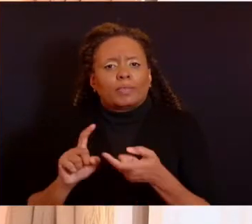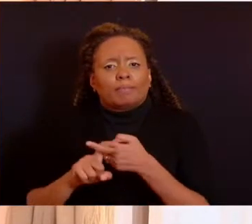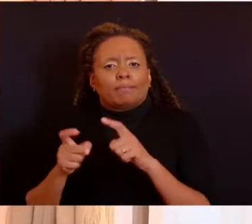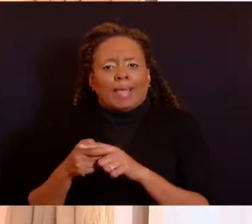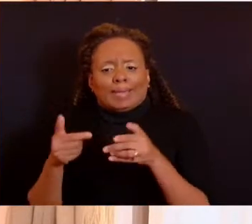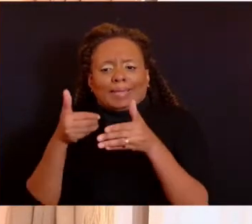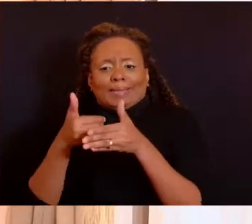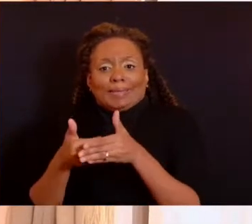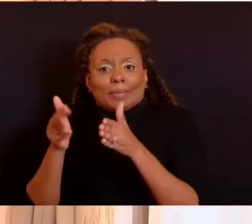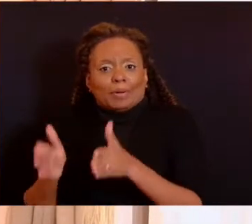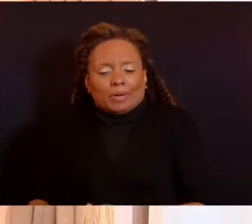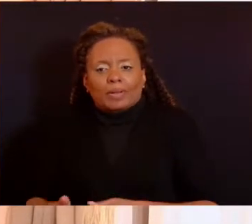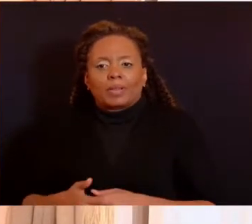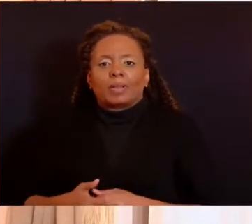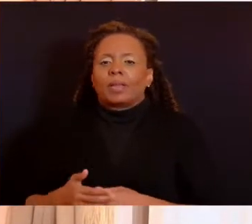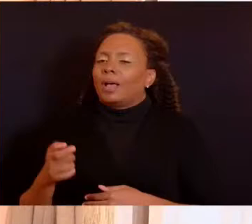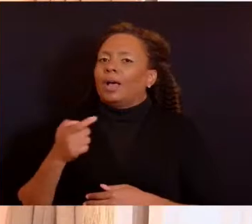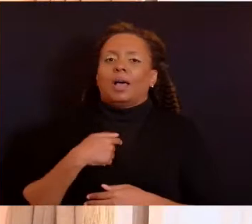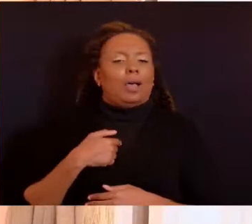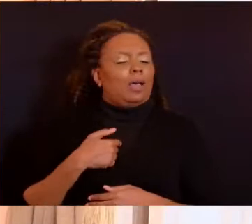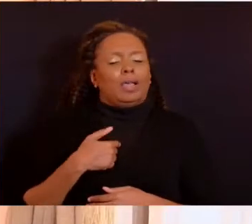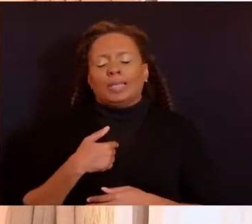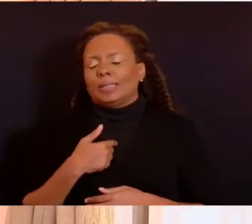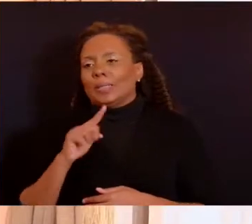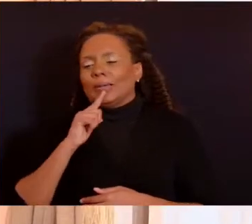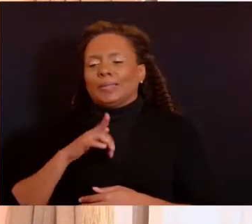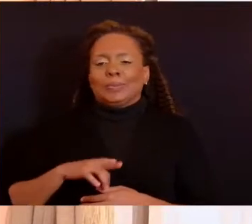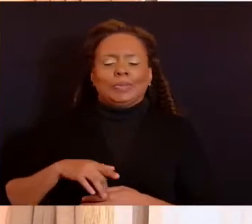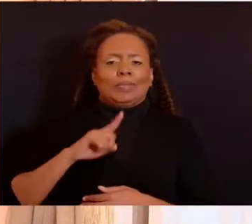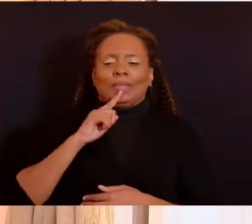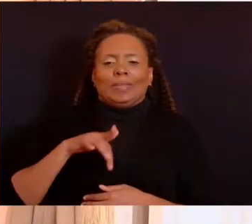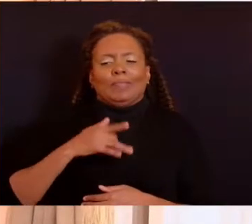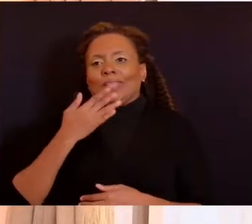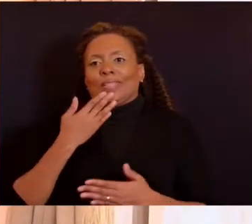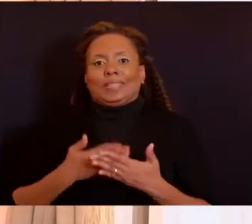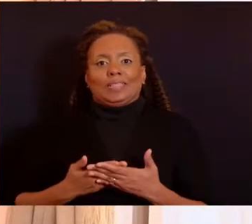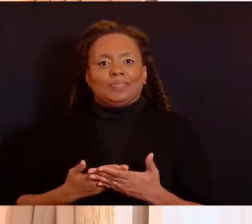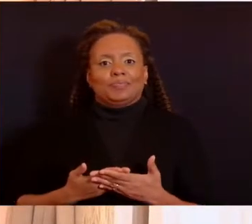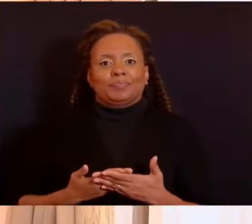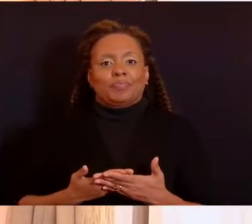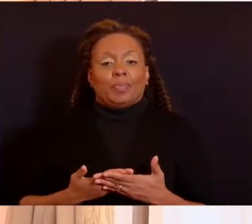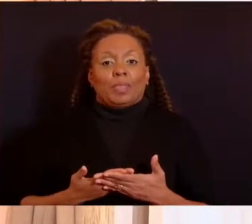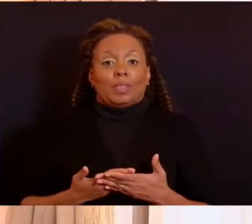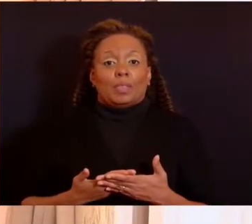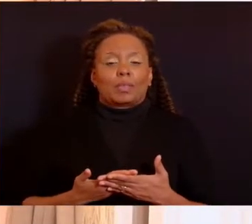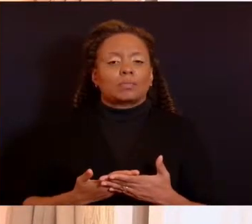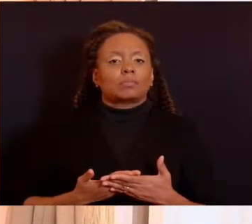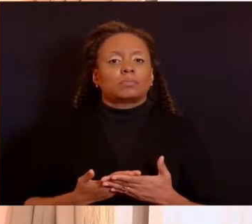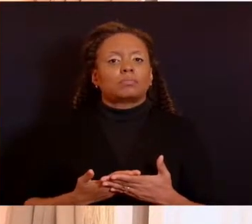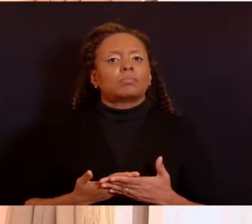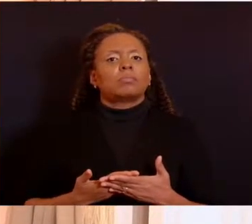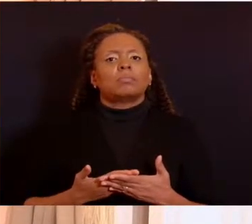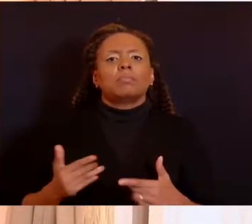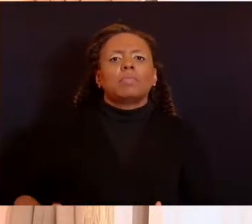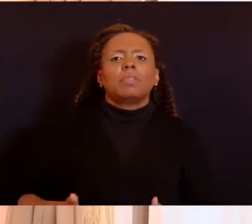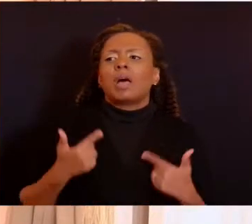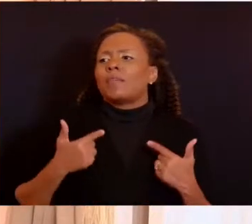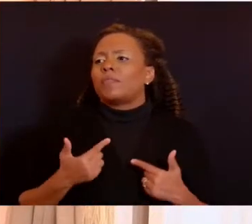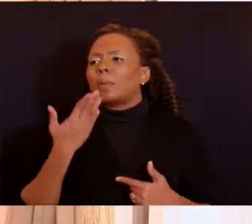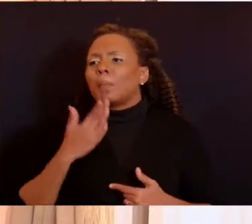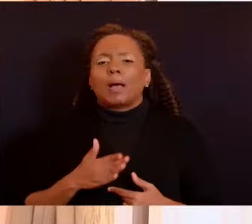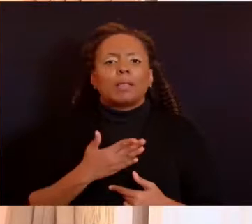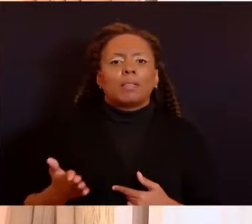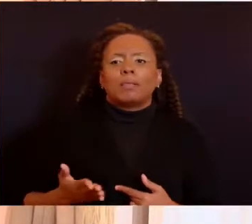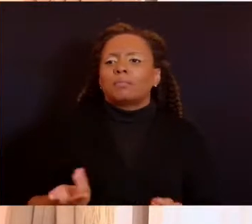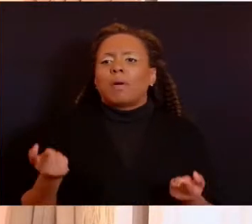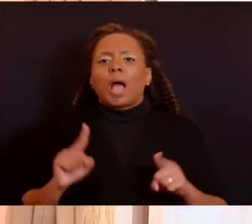country, because I know that I can't promise you that things will not happen, but I promise you that when they do, we will stand together as